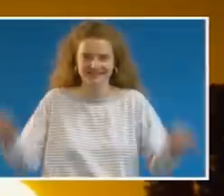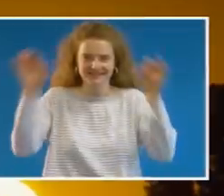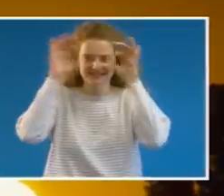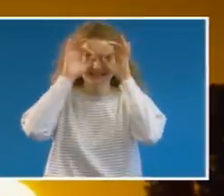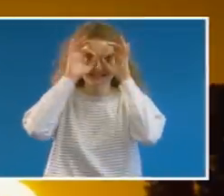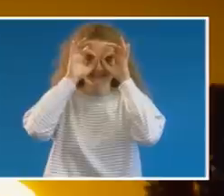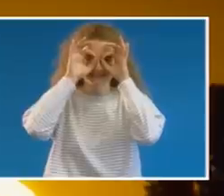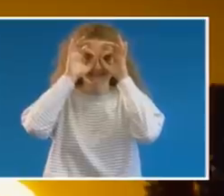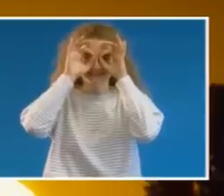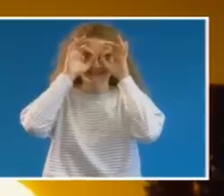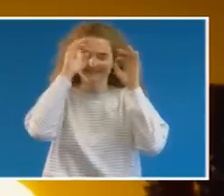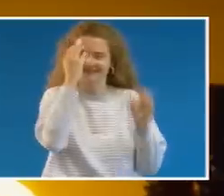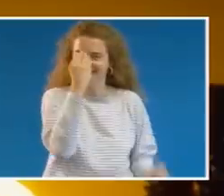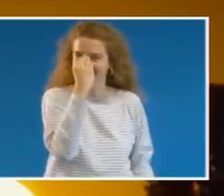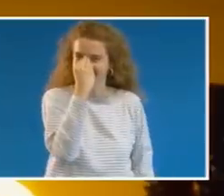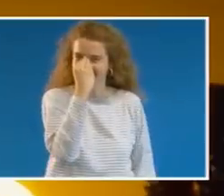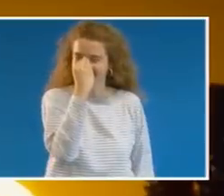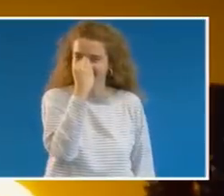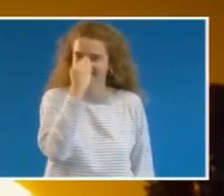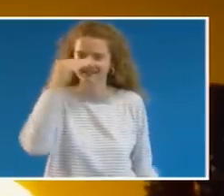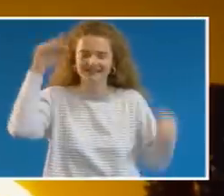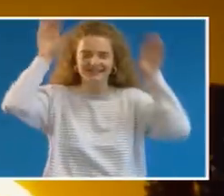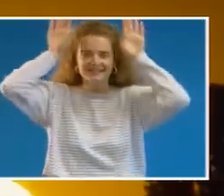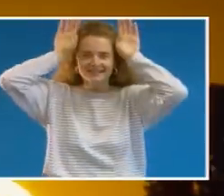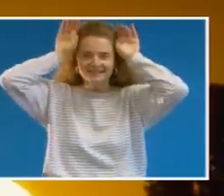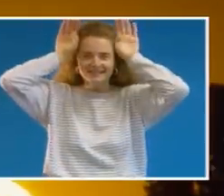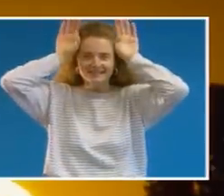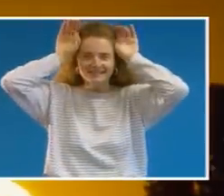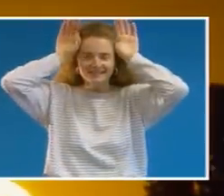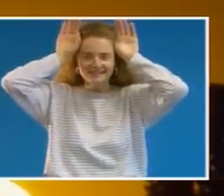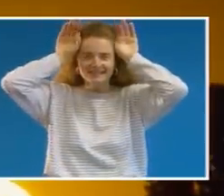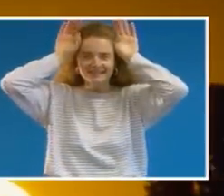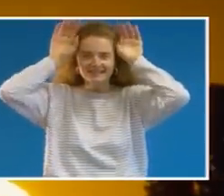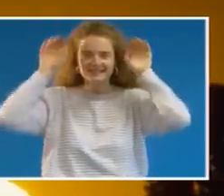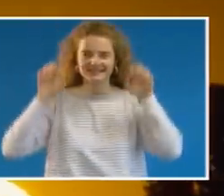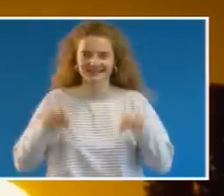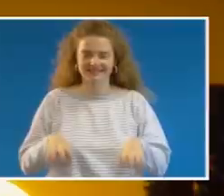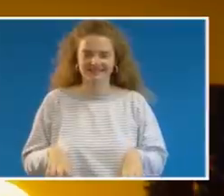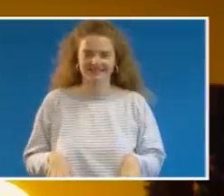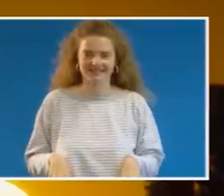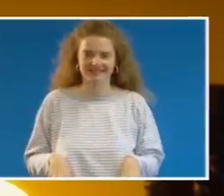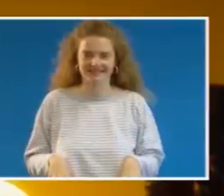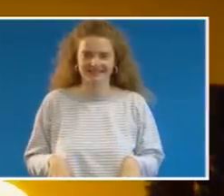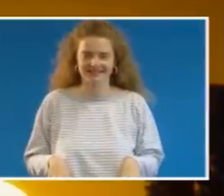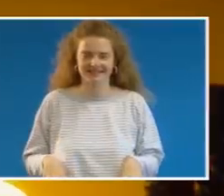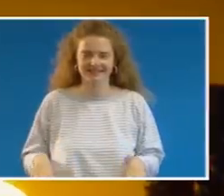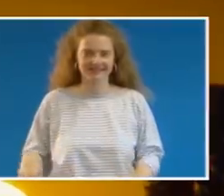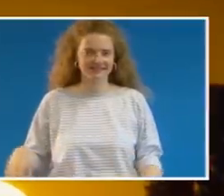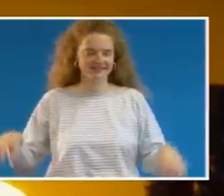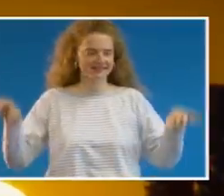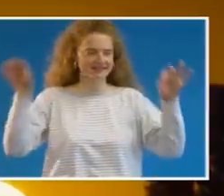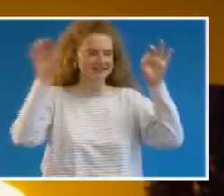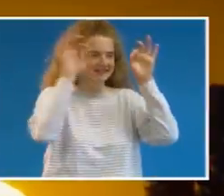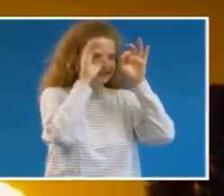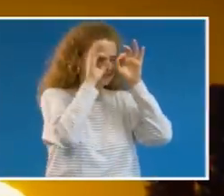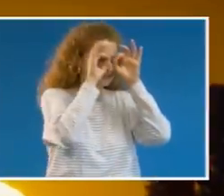There's a wise old owl with a pointed nose, two tufty ears and claws for toes. He